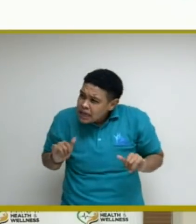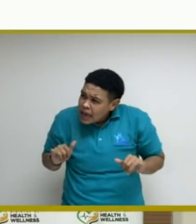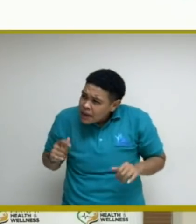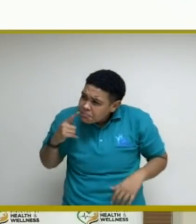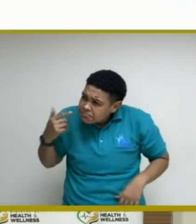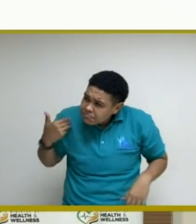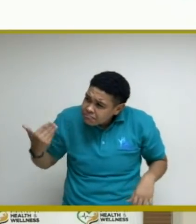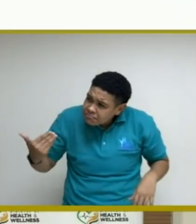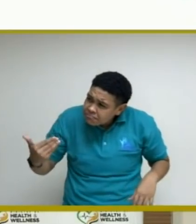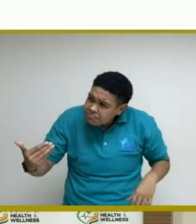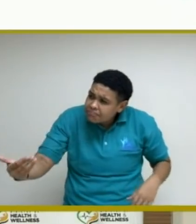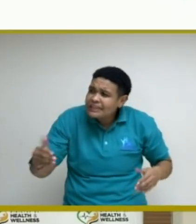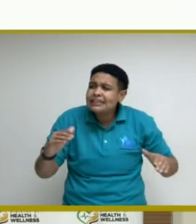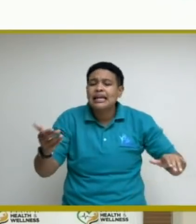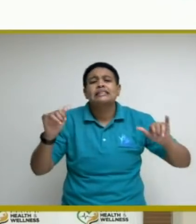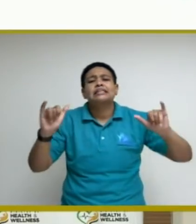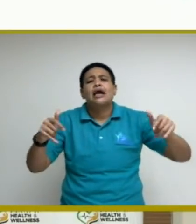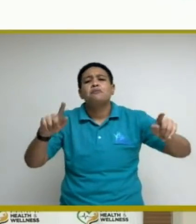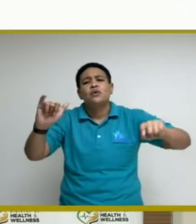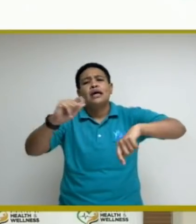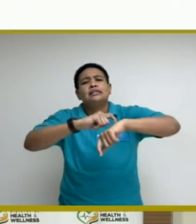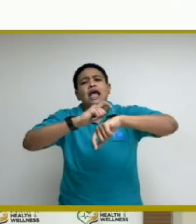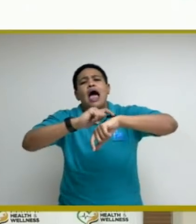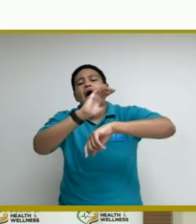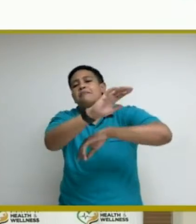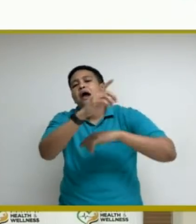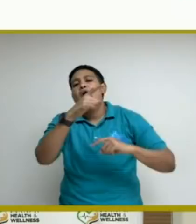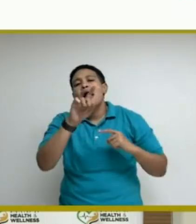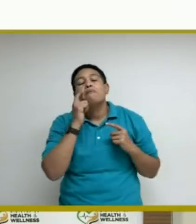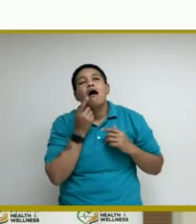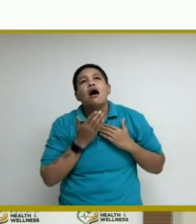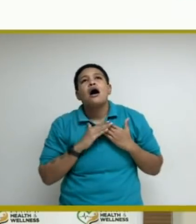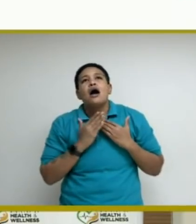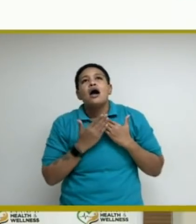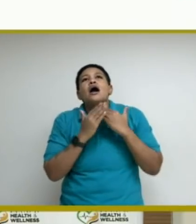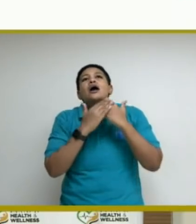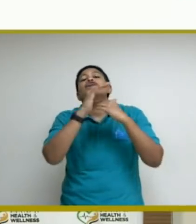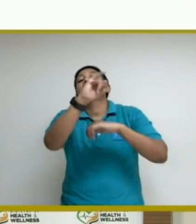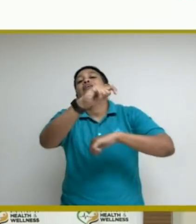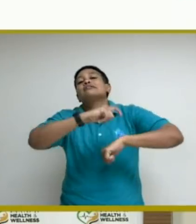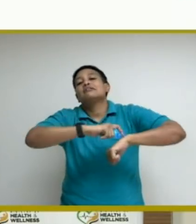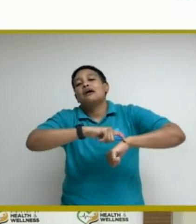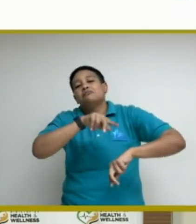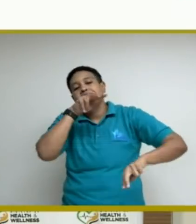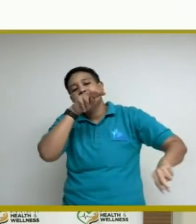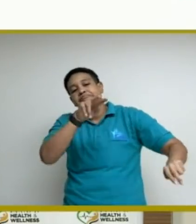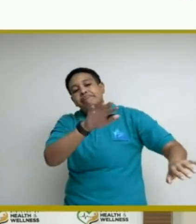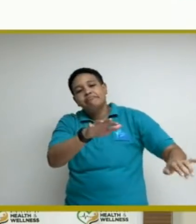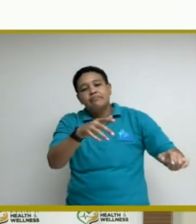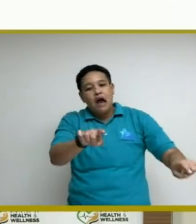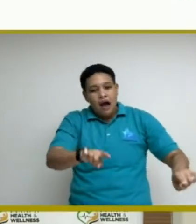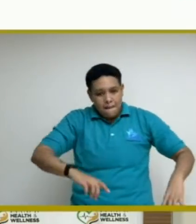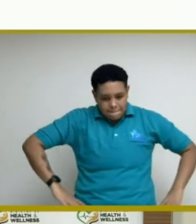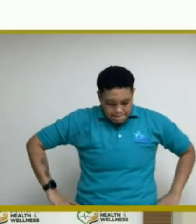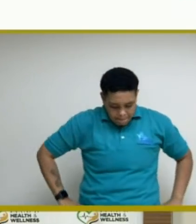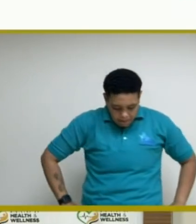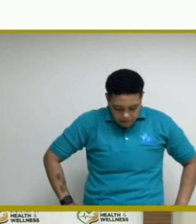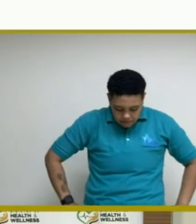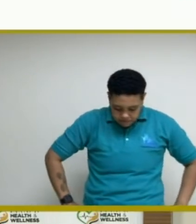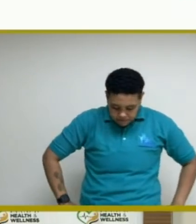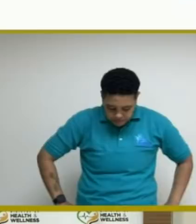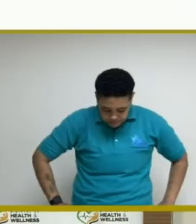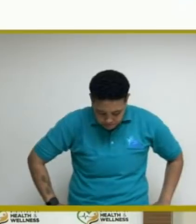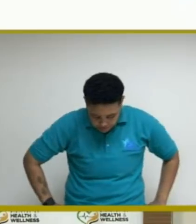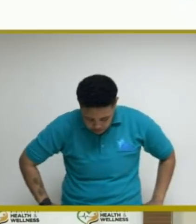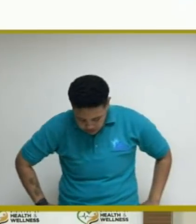of deaths during that period would have increased at that time. And again, to show